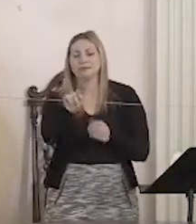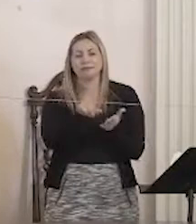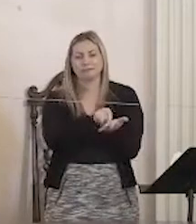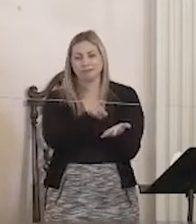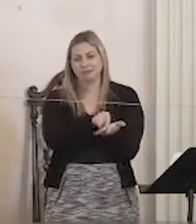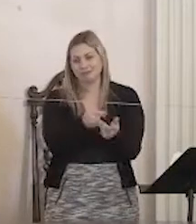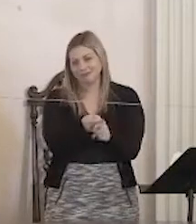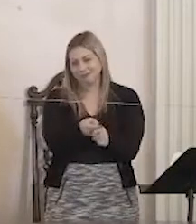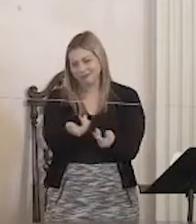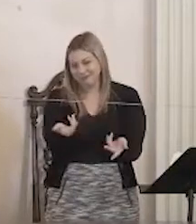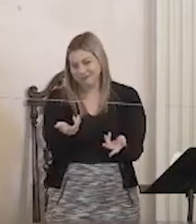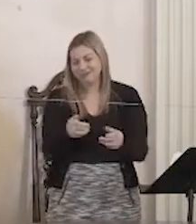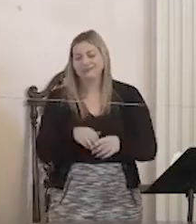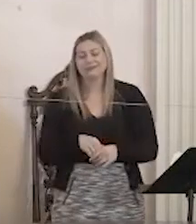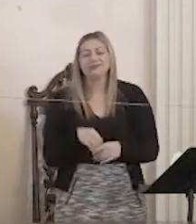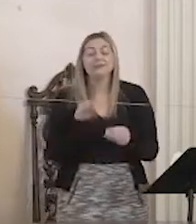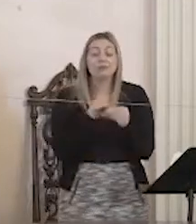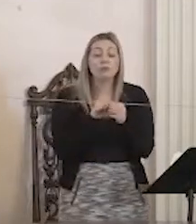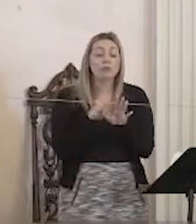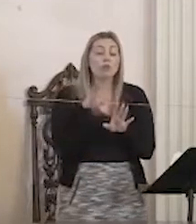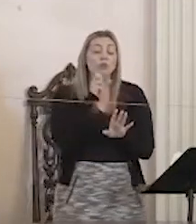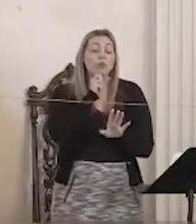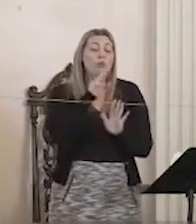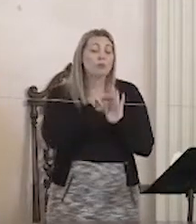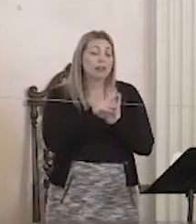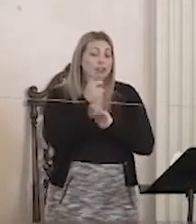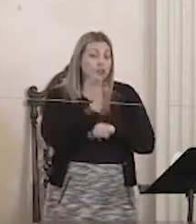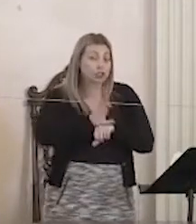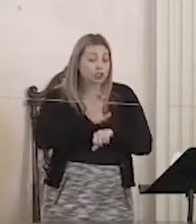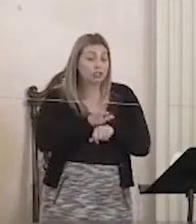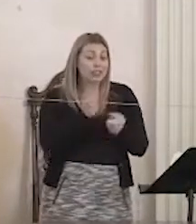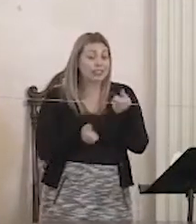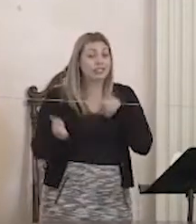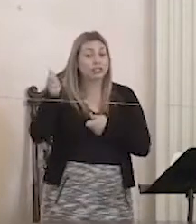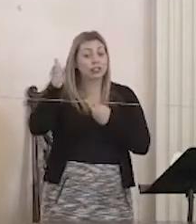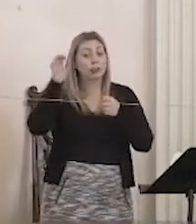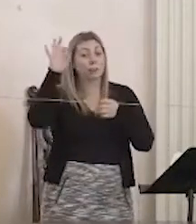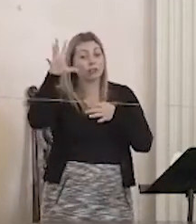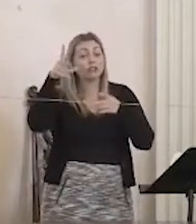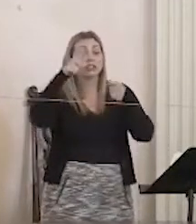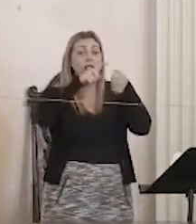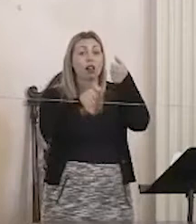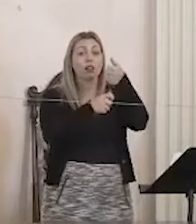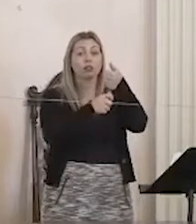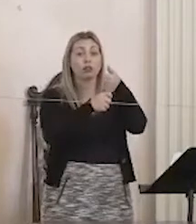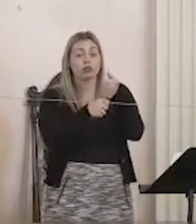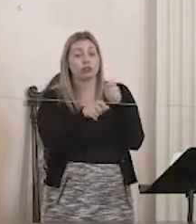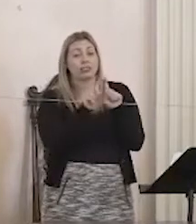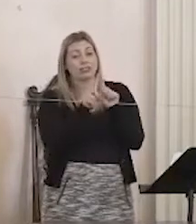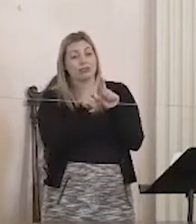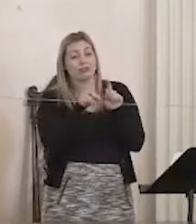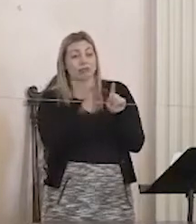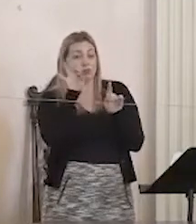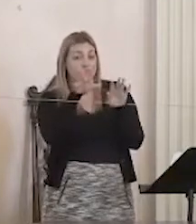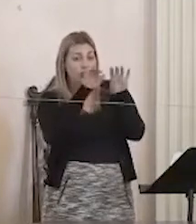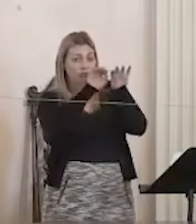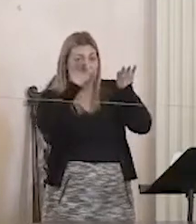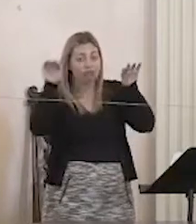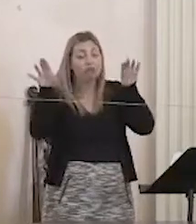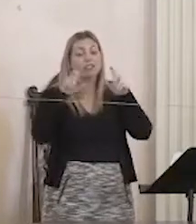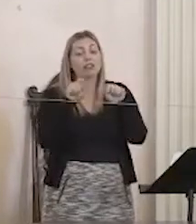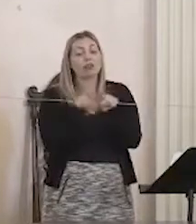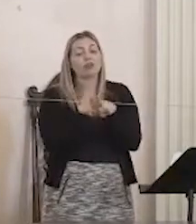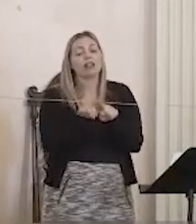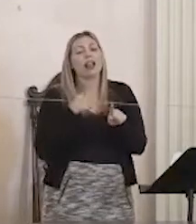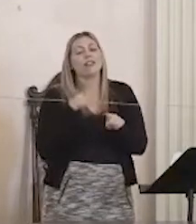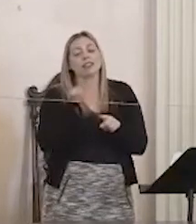right? The older model of church, with the senior minister at top and associate and assistant ministers on the next level, and then the